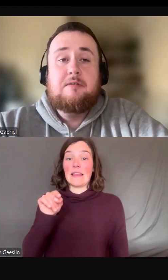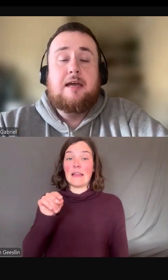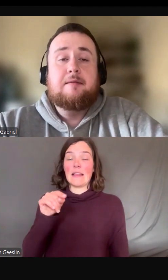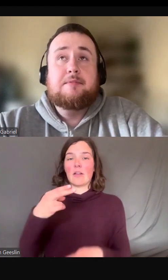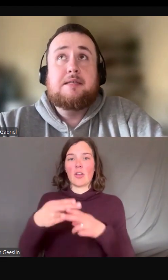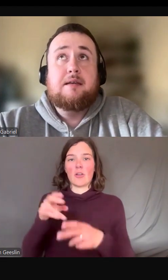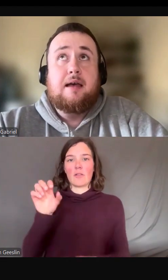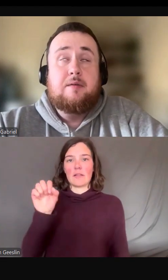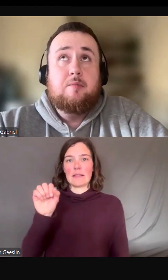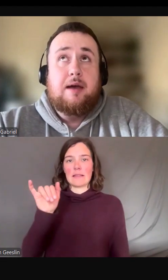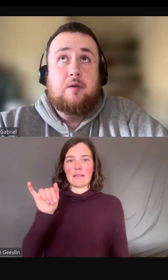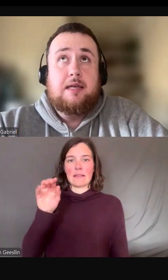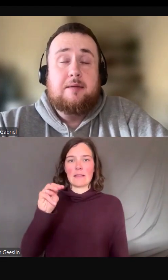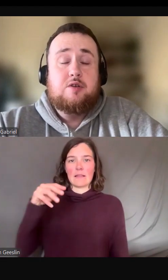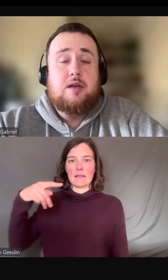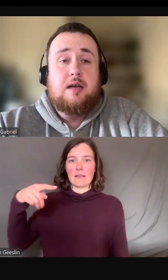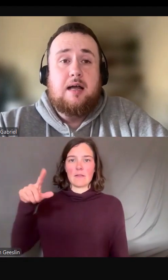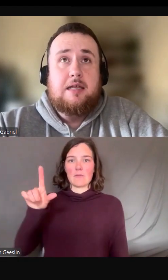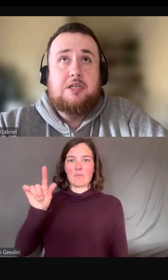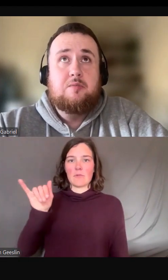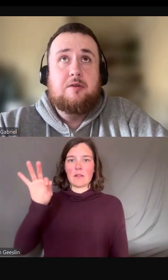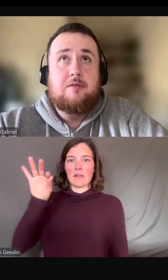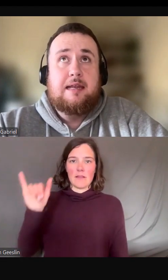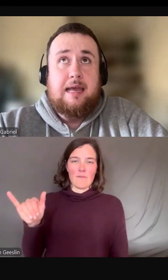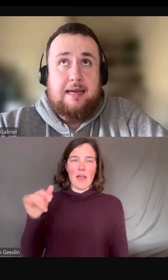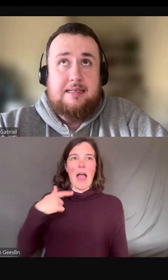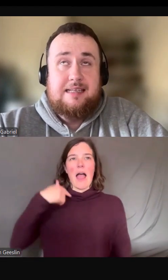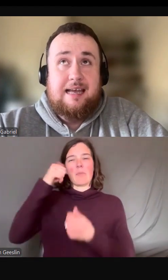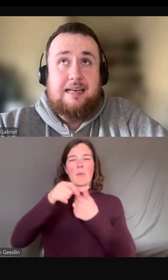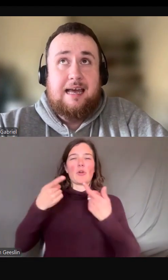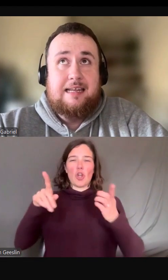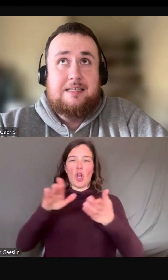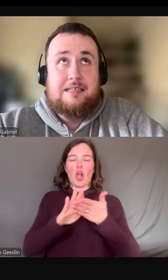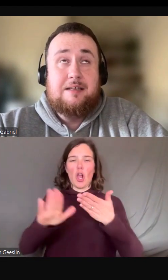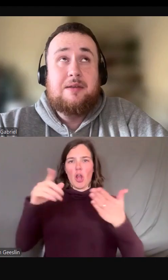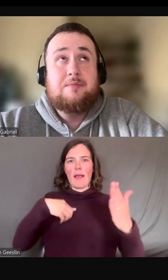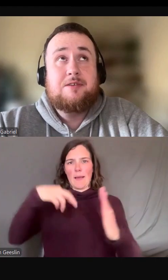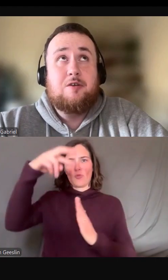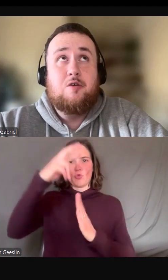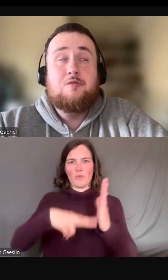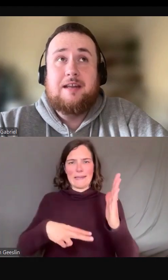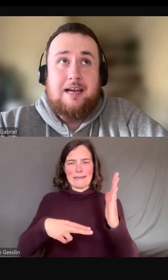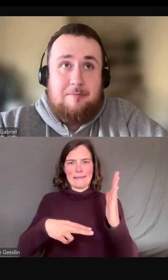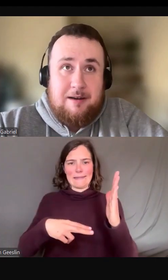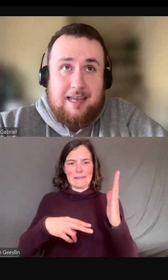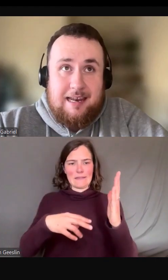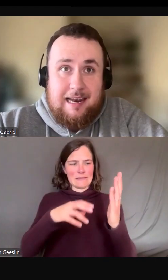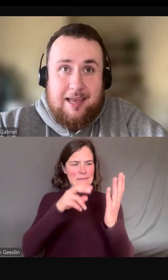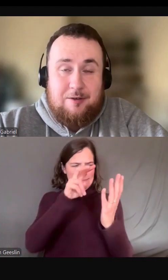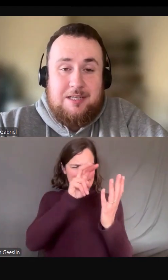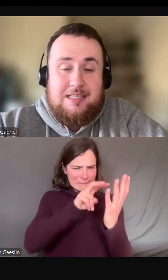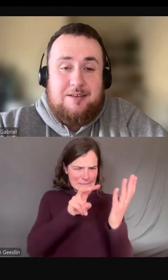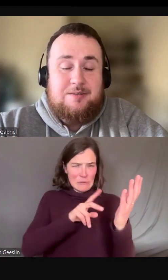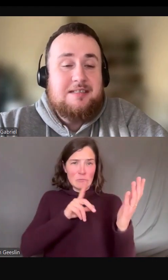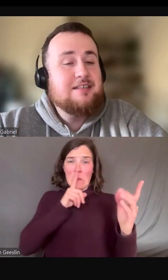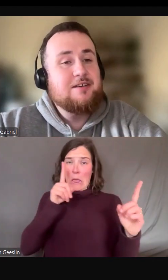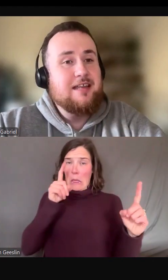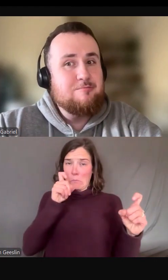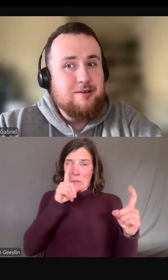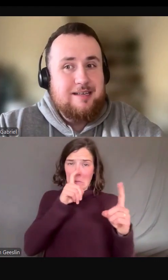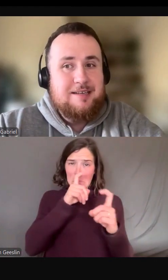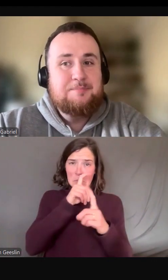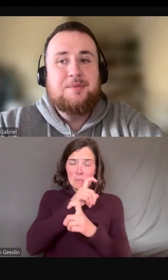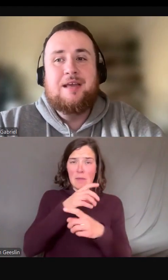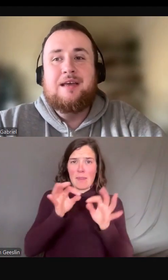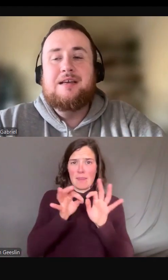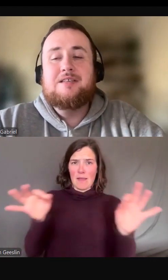Sometimes, even my own times during college, you'd be reading text that is sometimes overly complicated language is used to get a